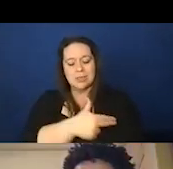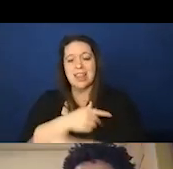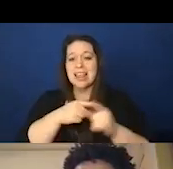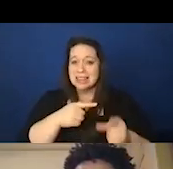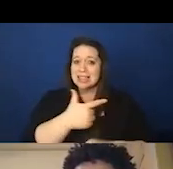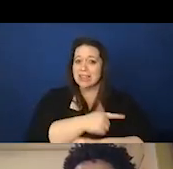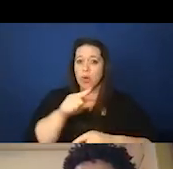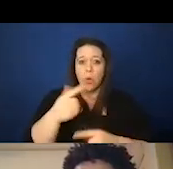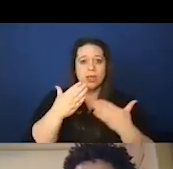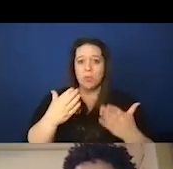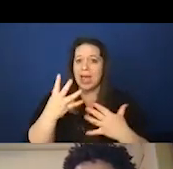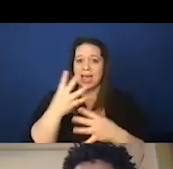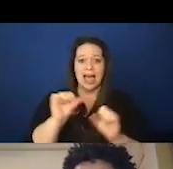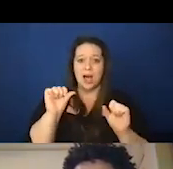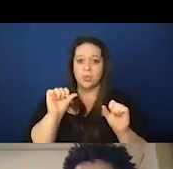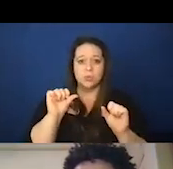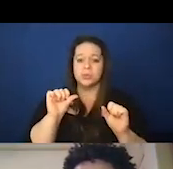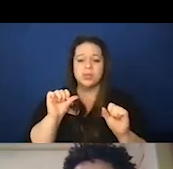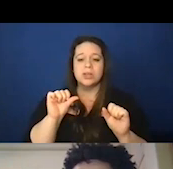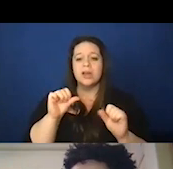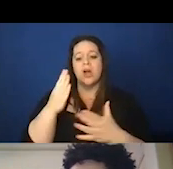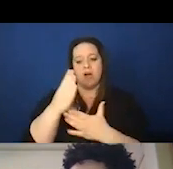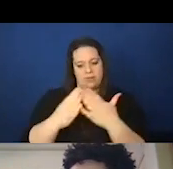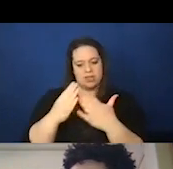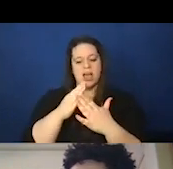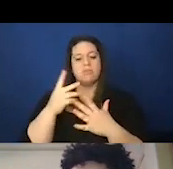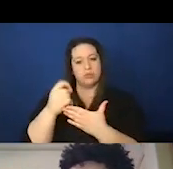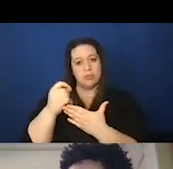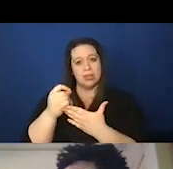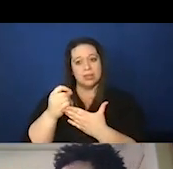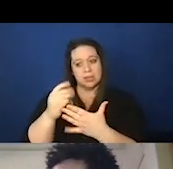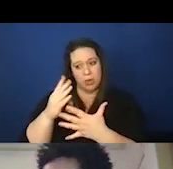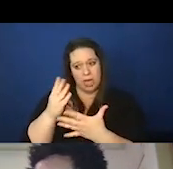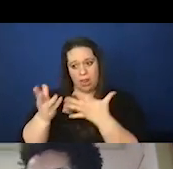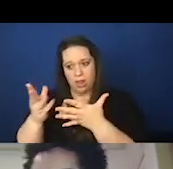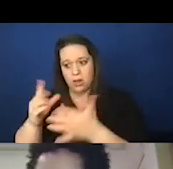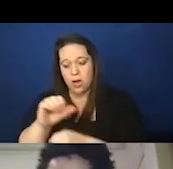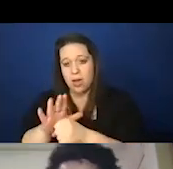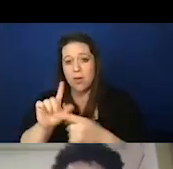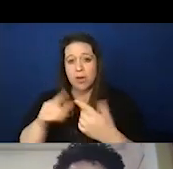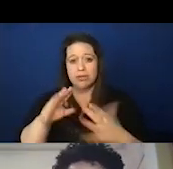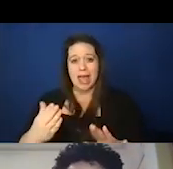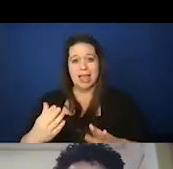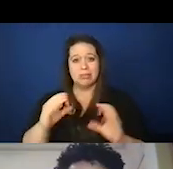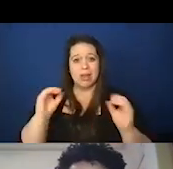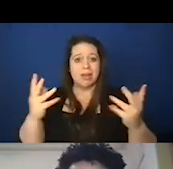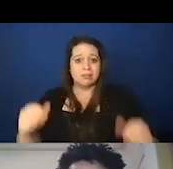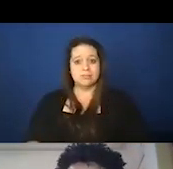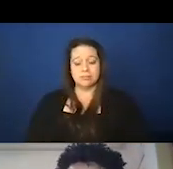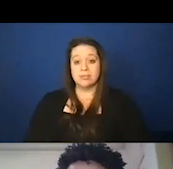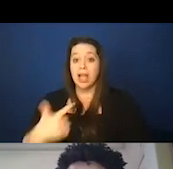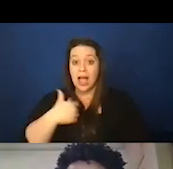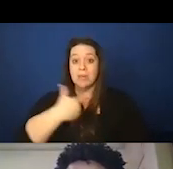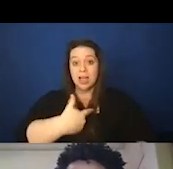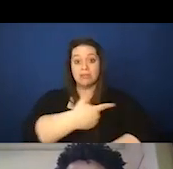The vaccinations, we have some treatments, but there's really nothing once you get it. So, you know, I gave it to myself, my wife,